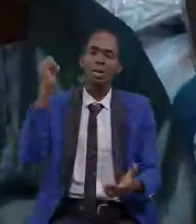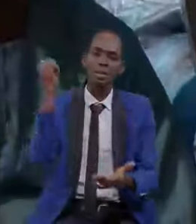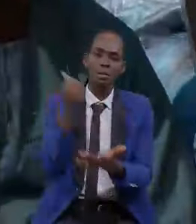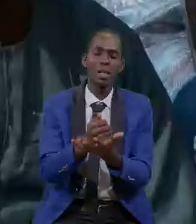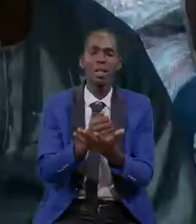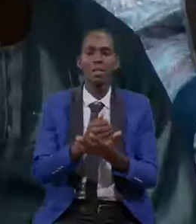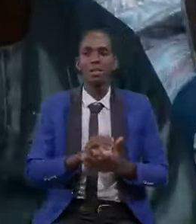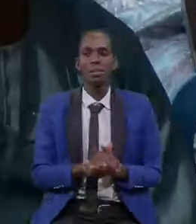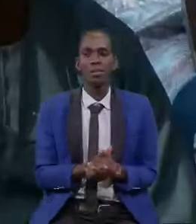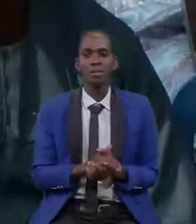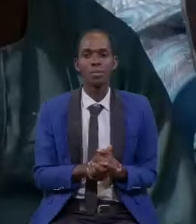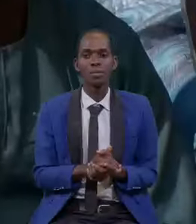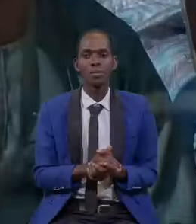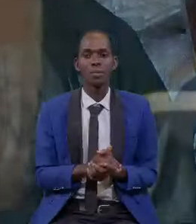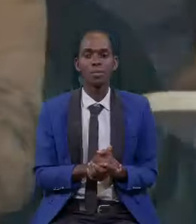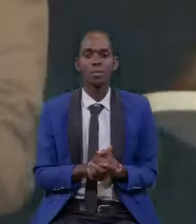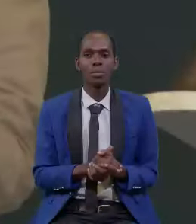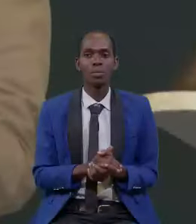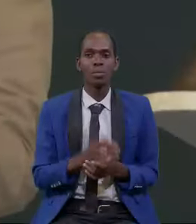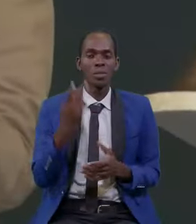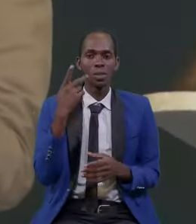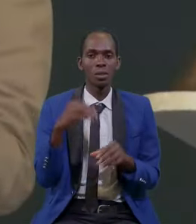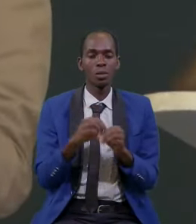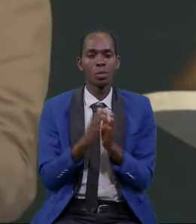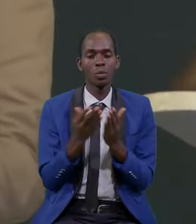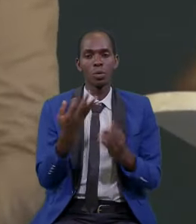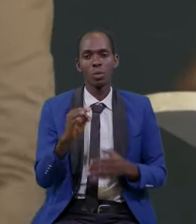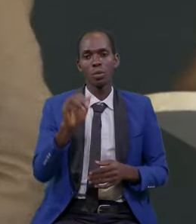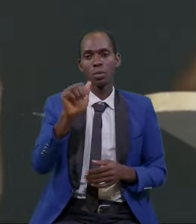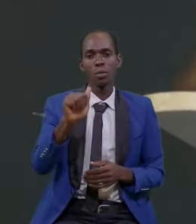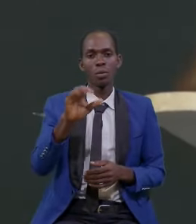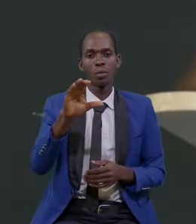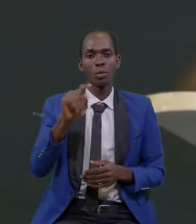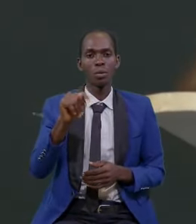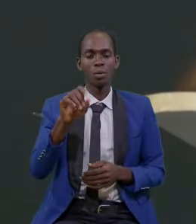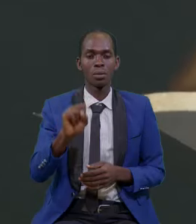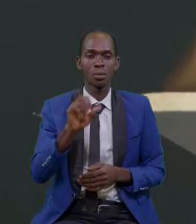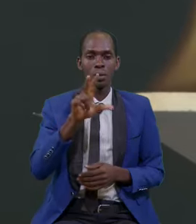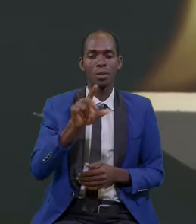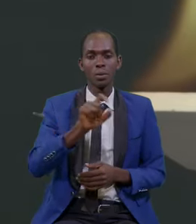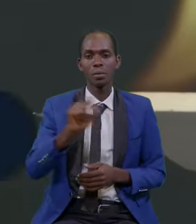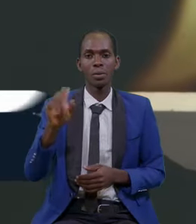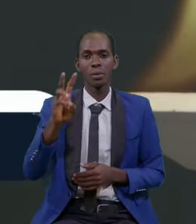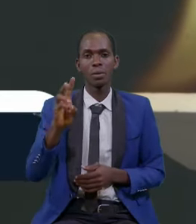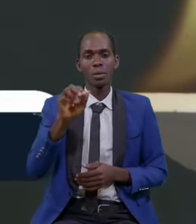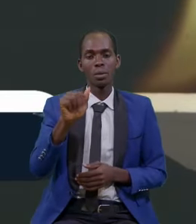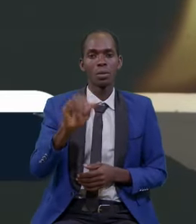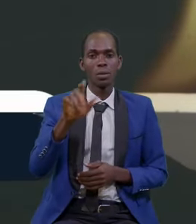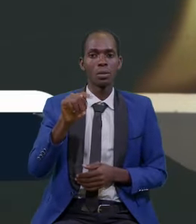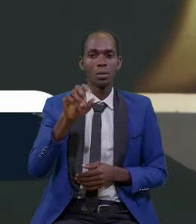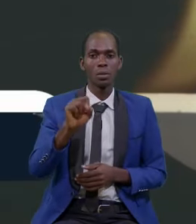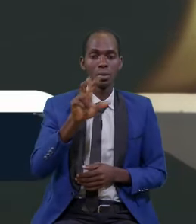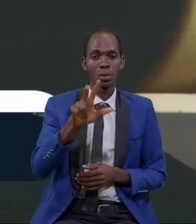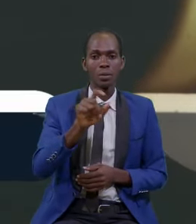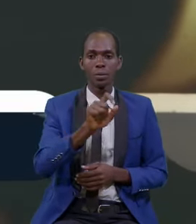Look at Acts chapter 3, and I'm reading from verse 6. Acts chapter 3, we're